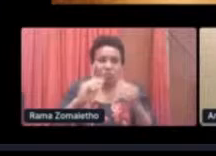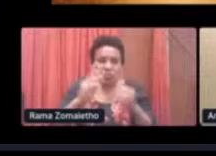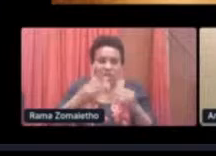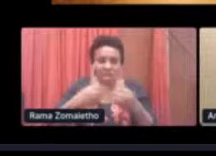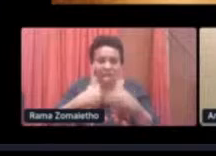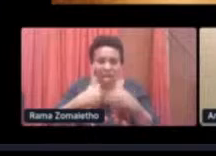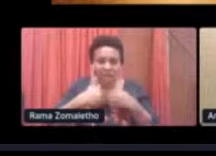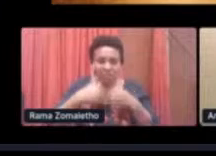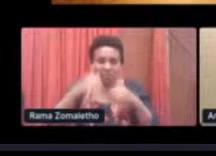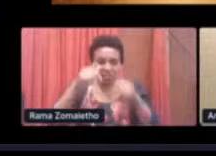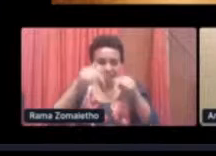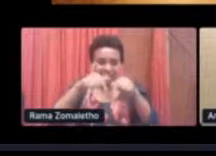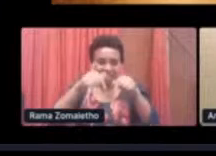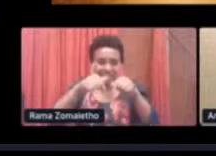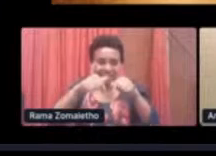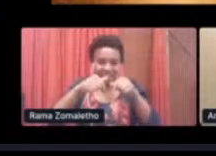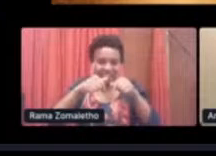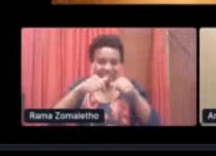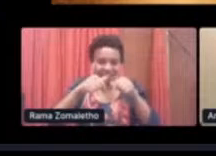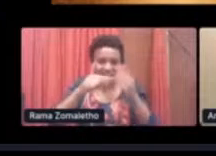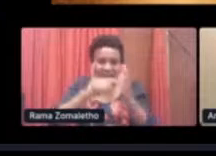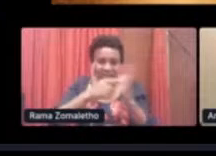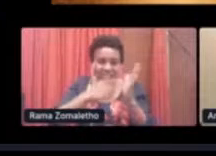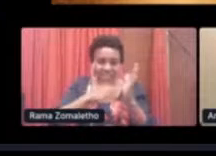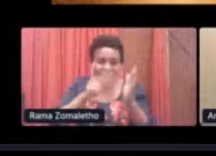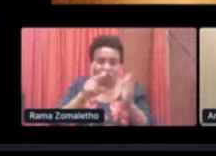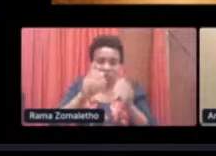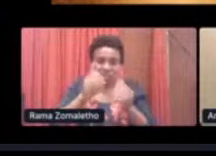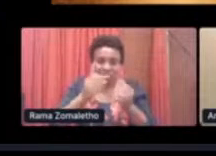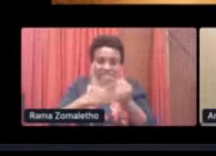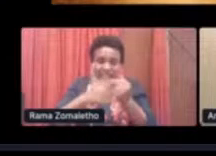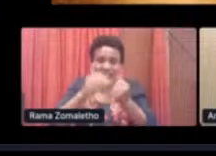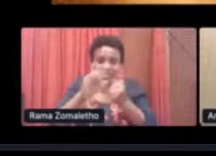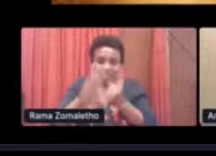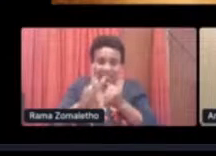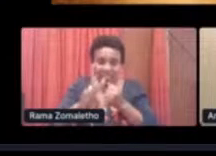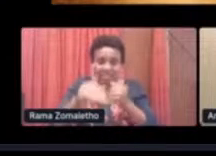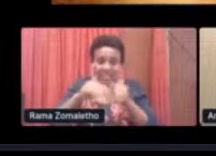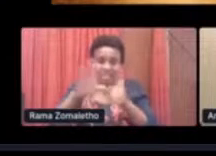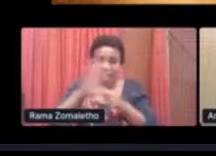African Agenda 2063, in the Africa